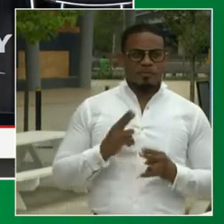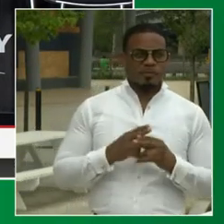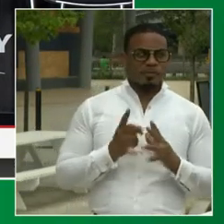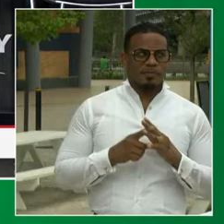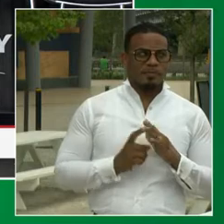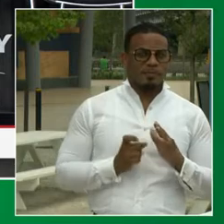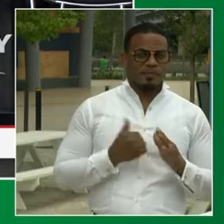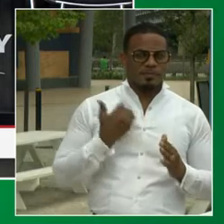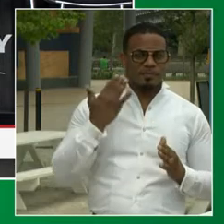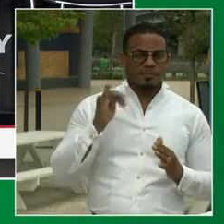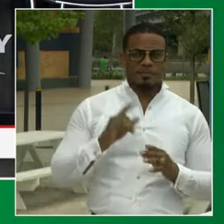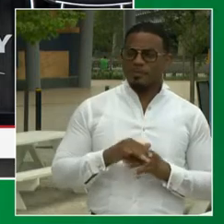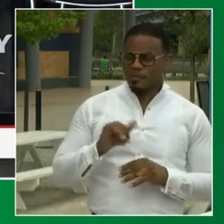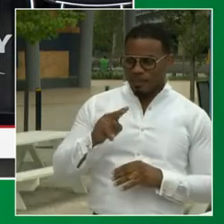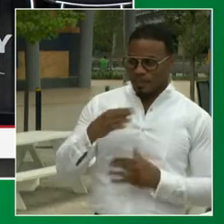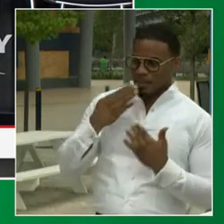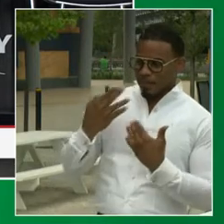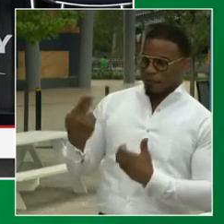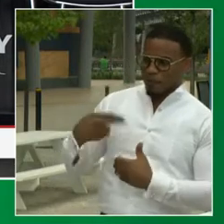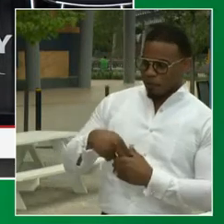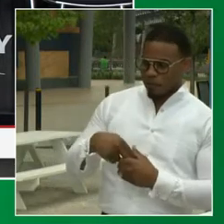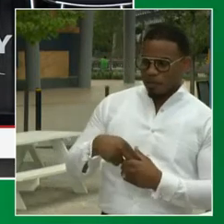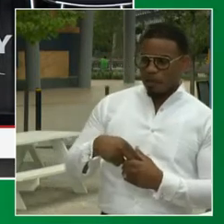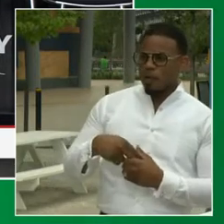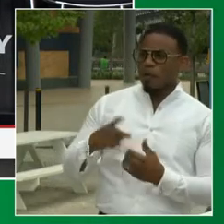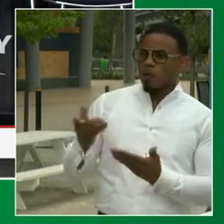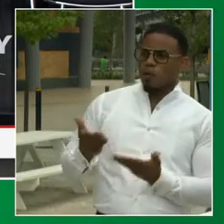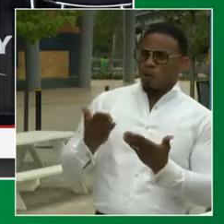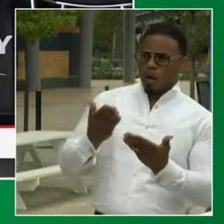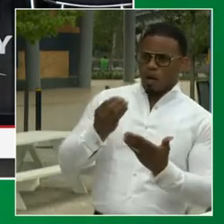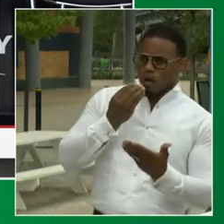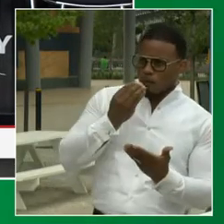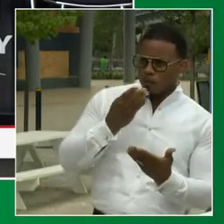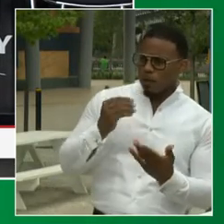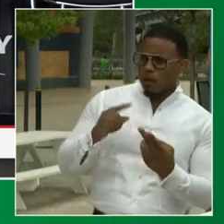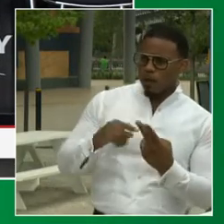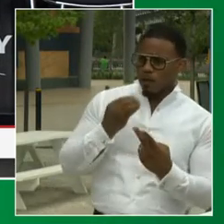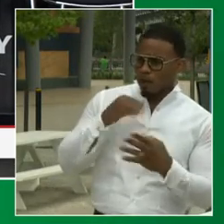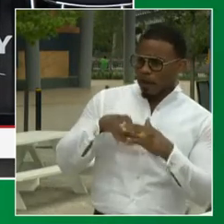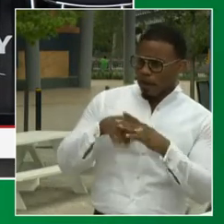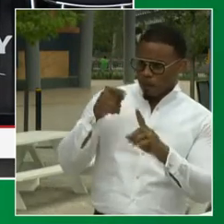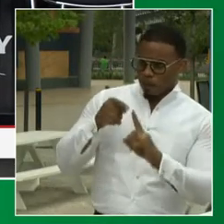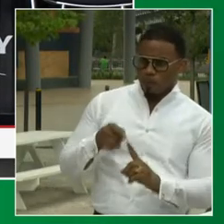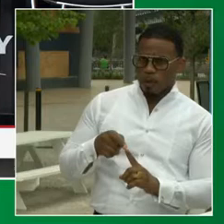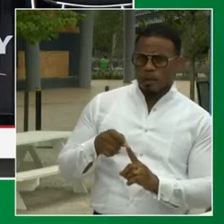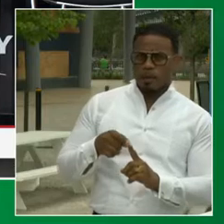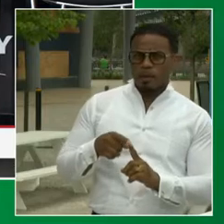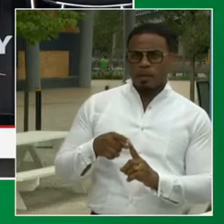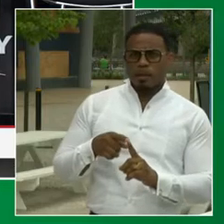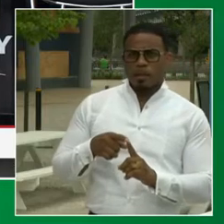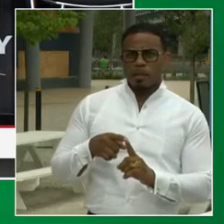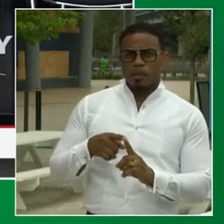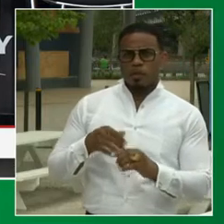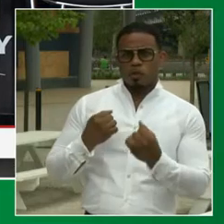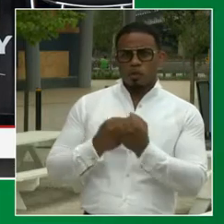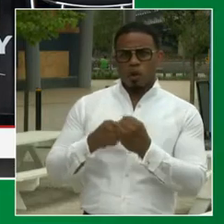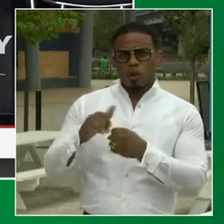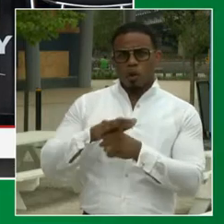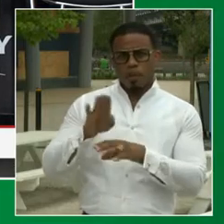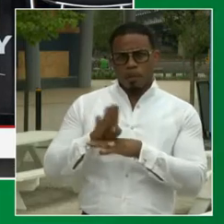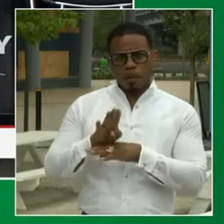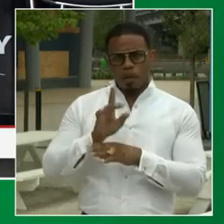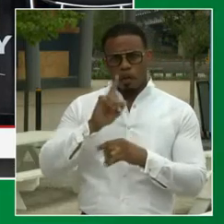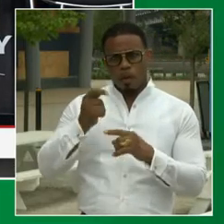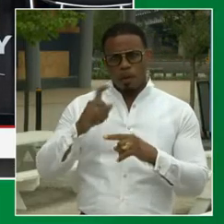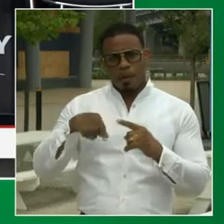rest of the duration of the time. Well, Ian, thanks for joining us. You brought up food and food access points and supporting local businesses. So we're going to talk a little